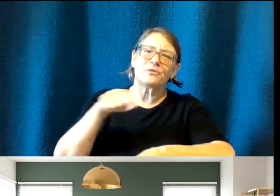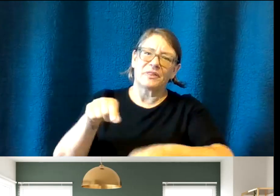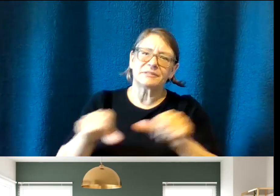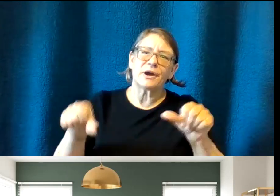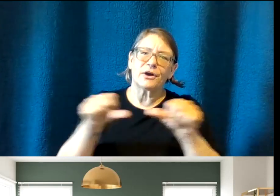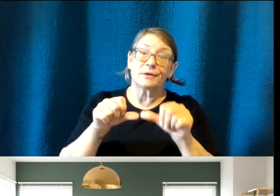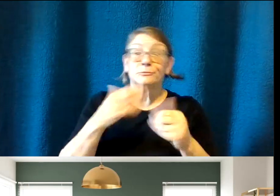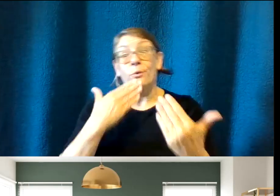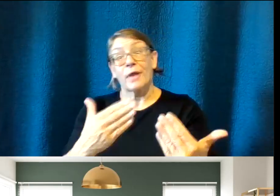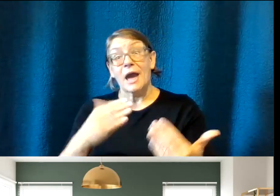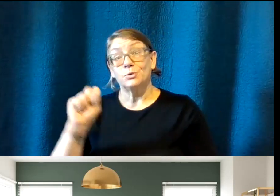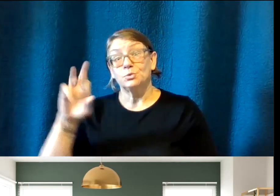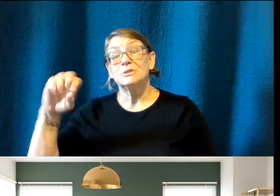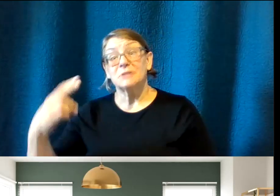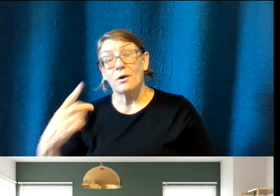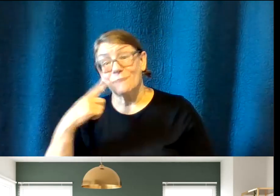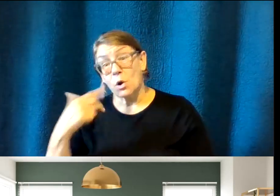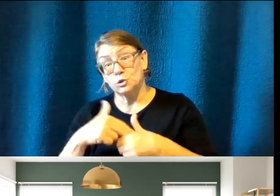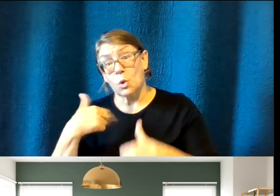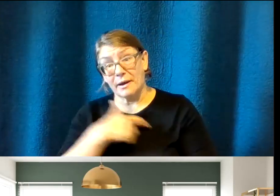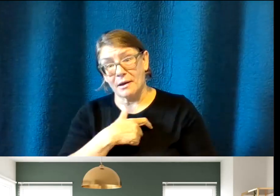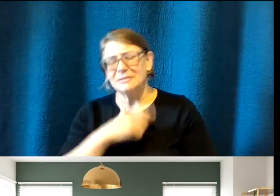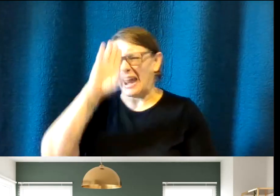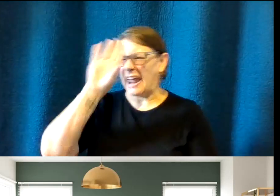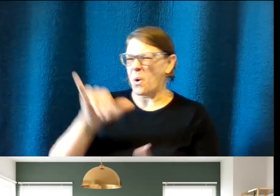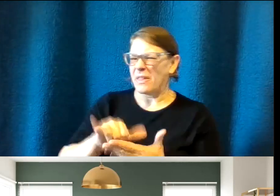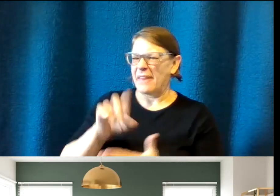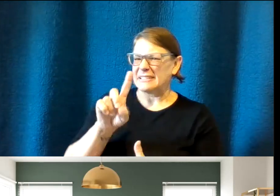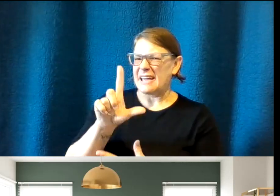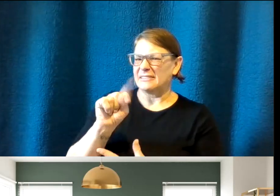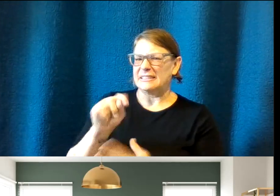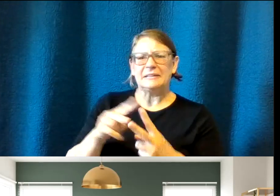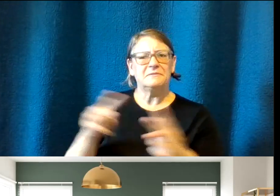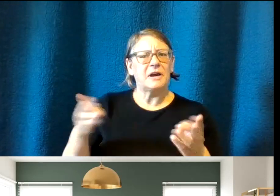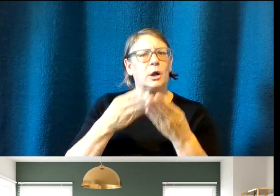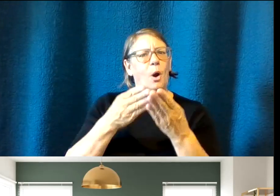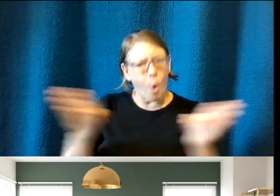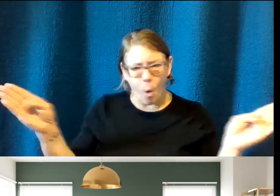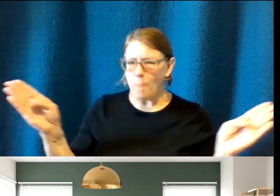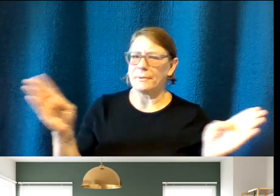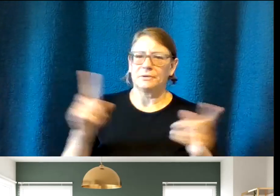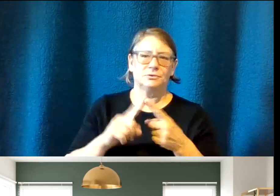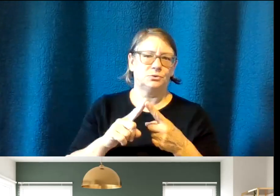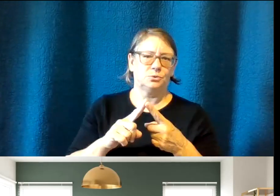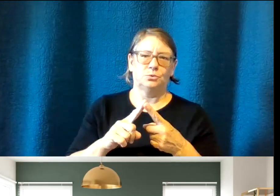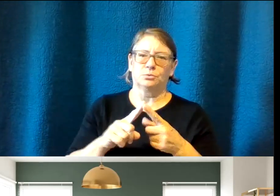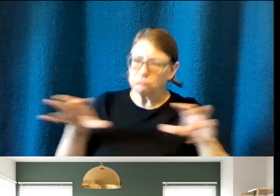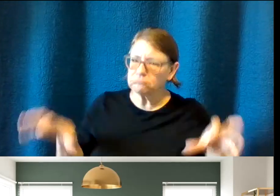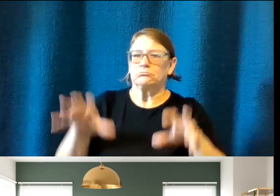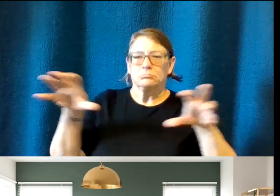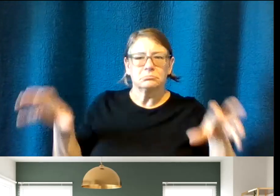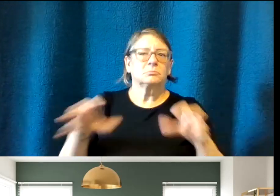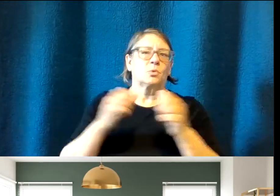Sarah. And I know that the DLT is very open to being proactive in this